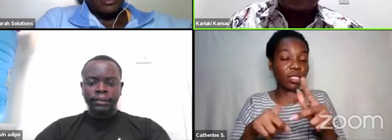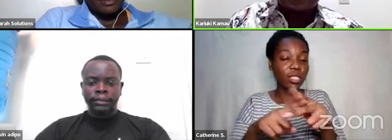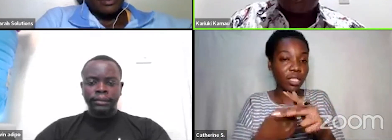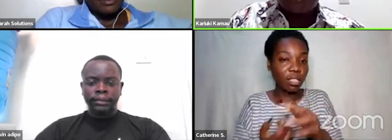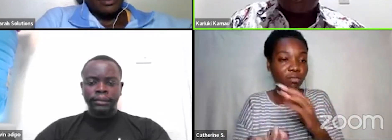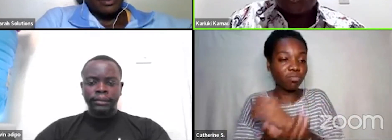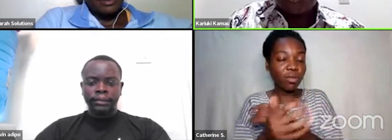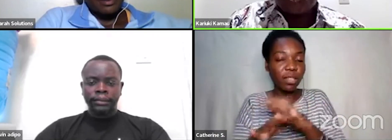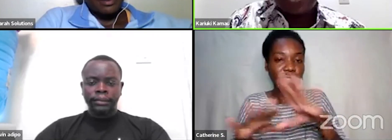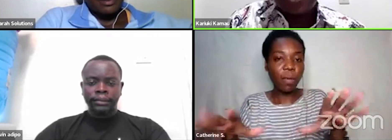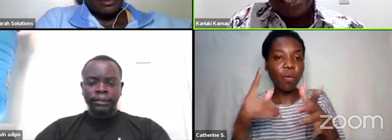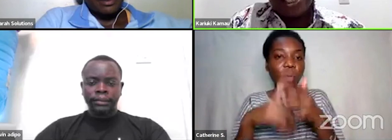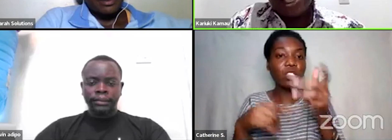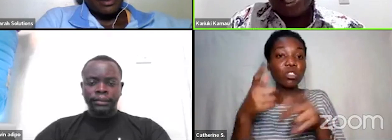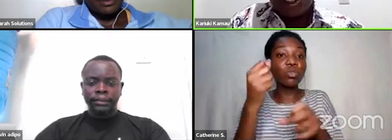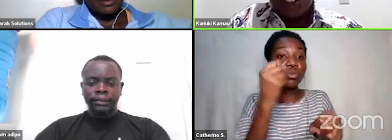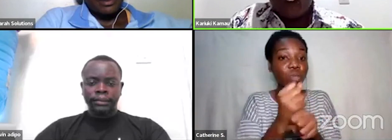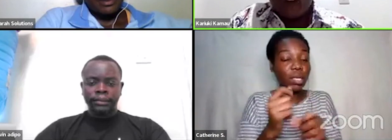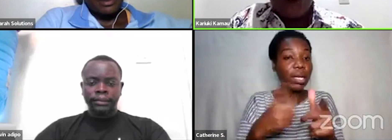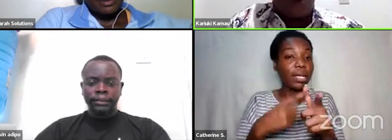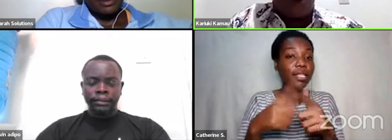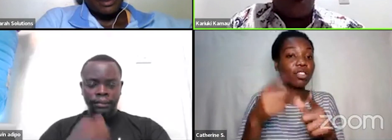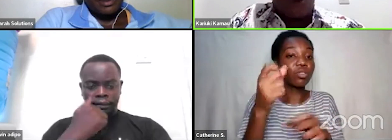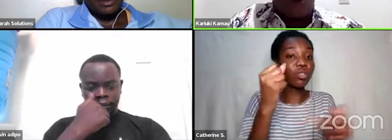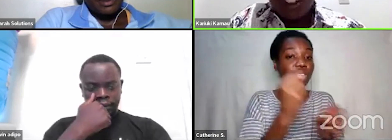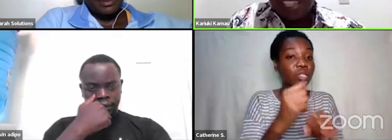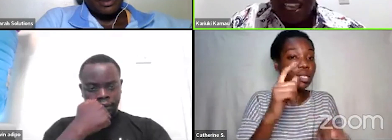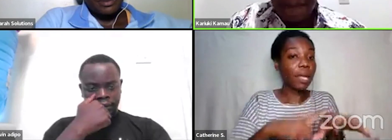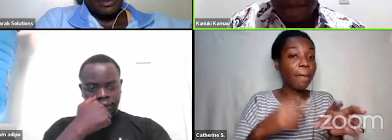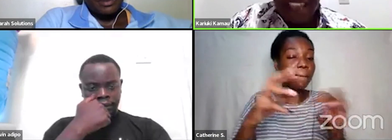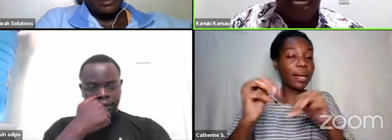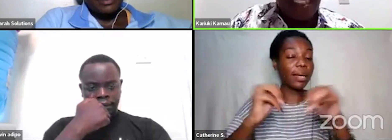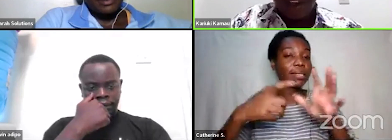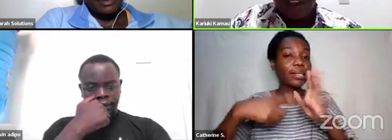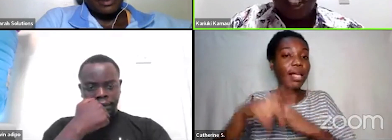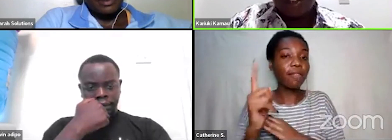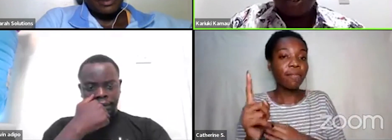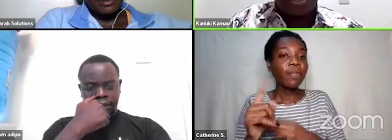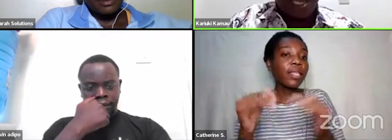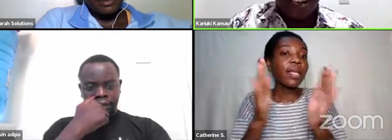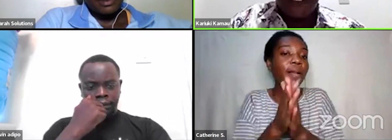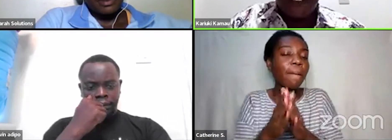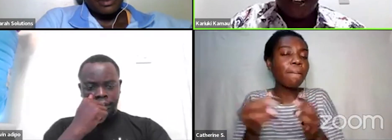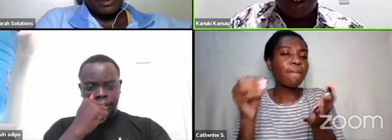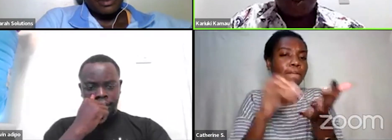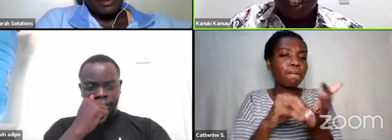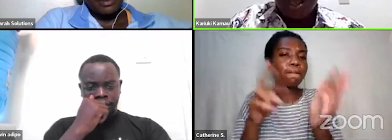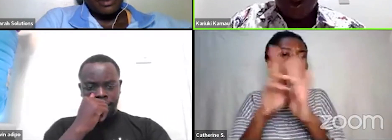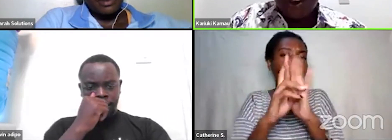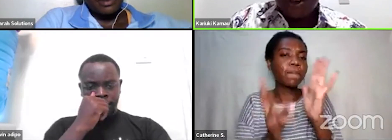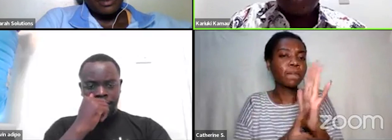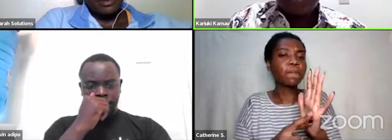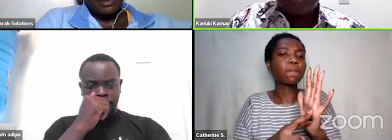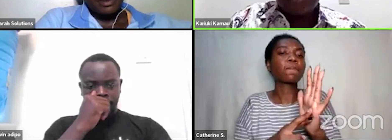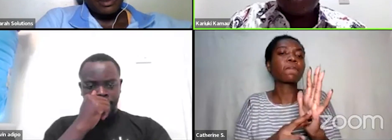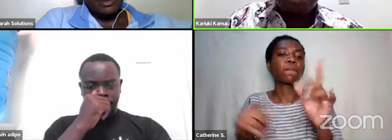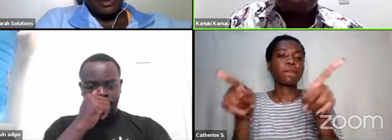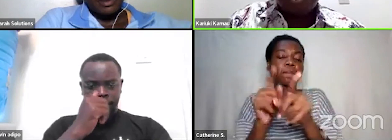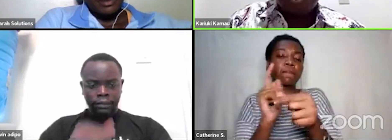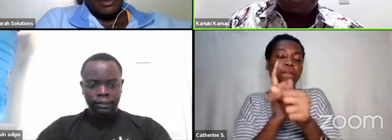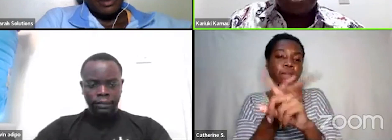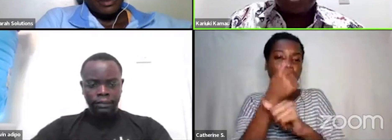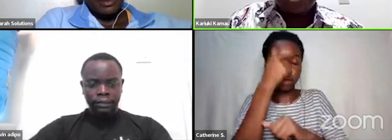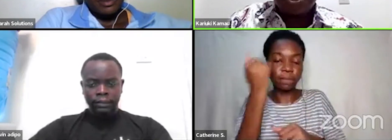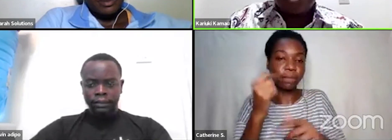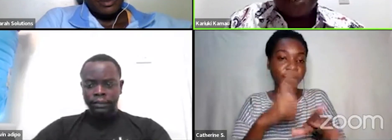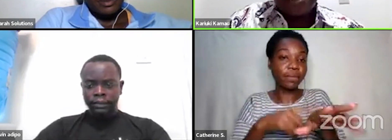you have been doing, now you do it when you are managing yourself. Of course, the rules and the regulations are different, because when you're doing